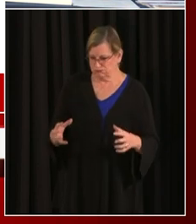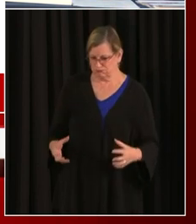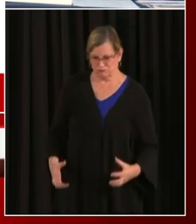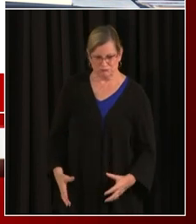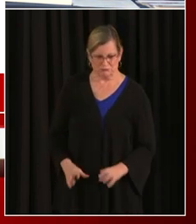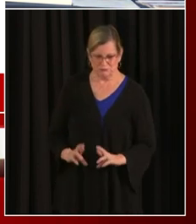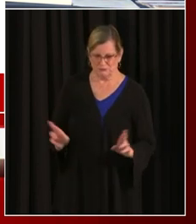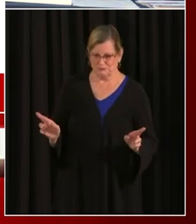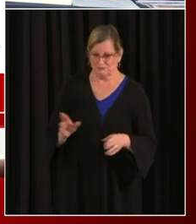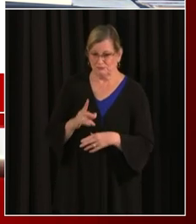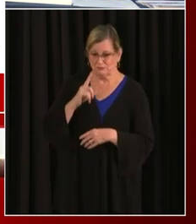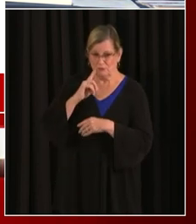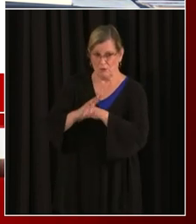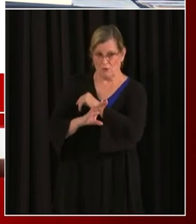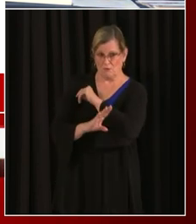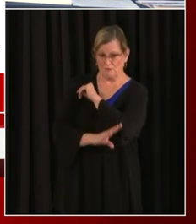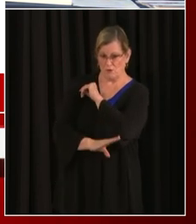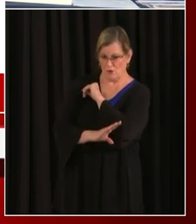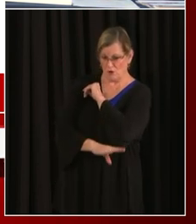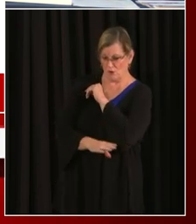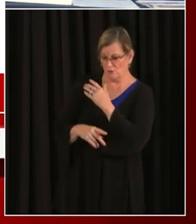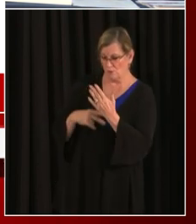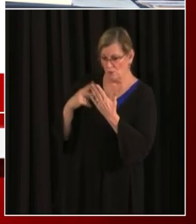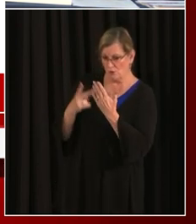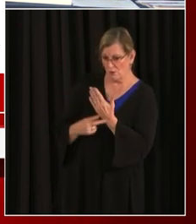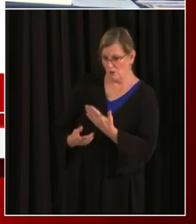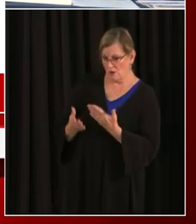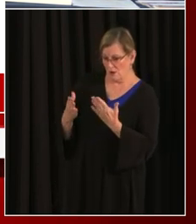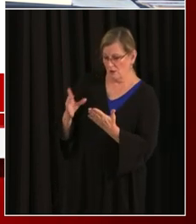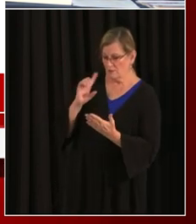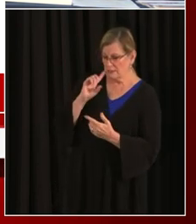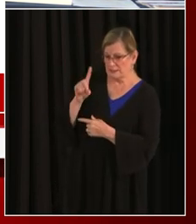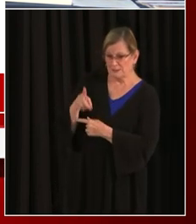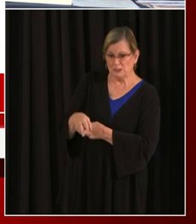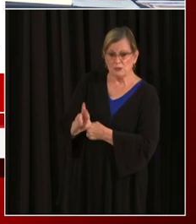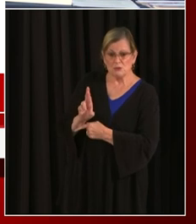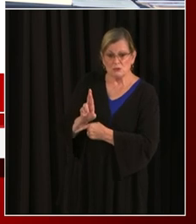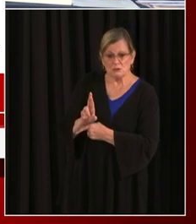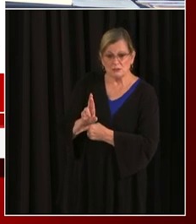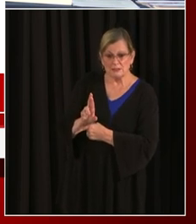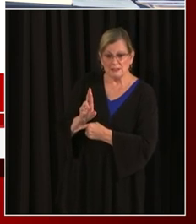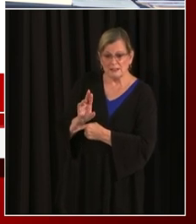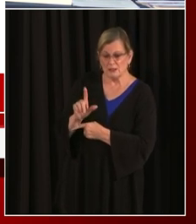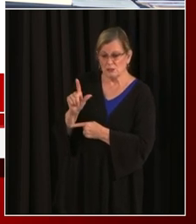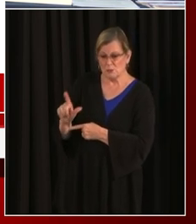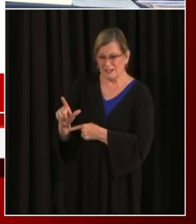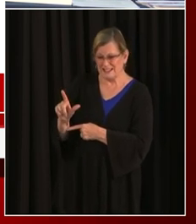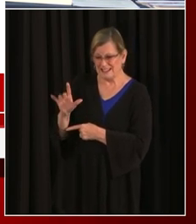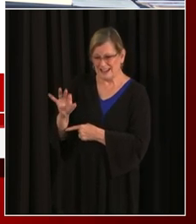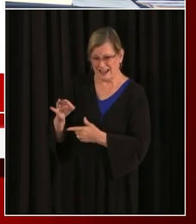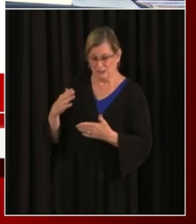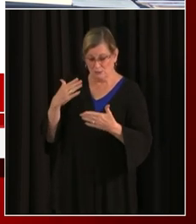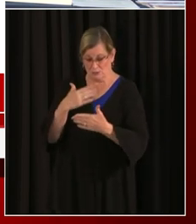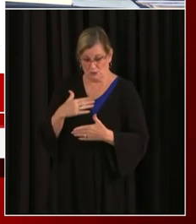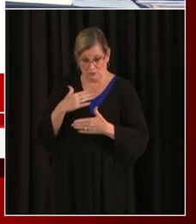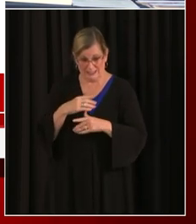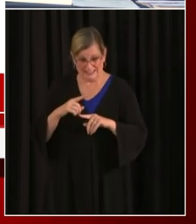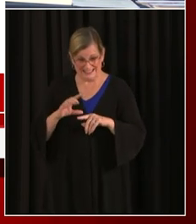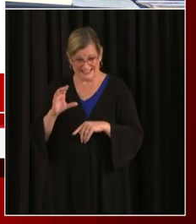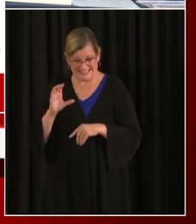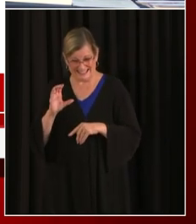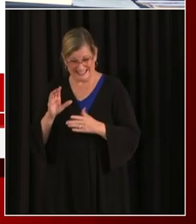For our fall program offering, DPR will open 29 recreation centers, including 19 fitness